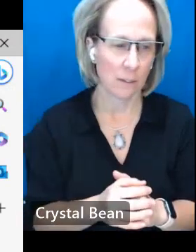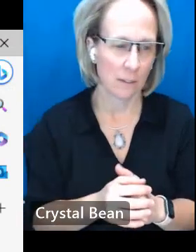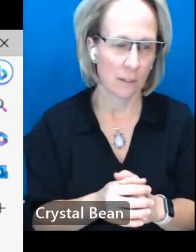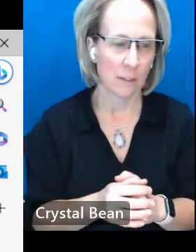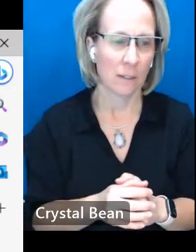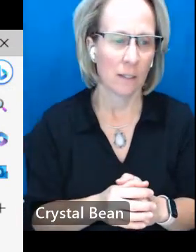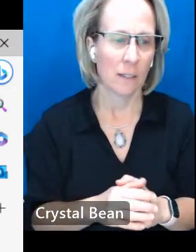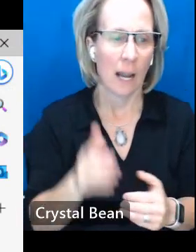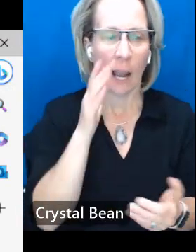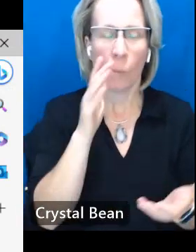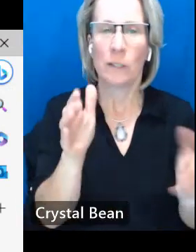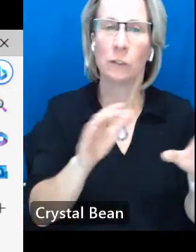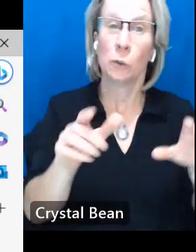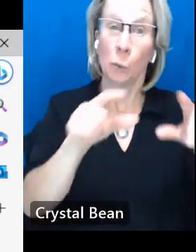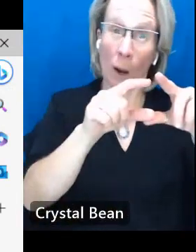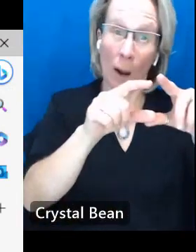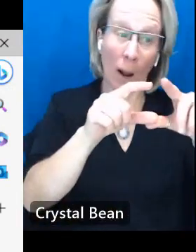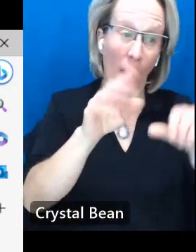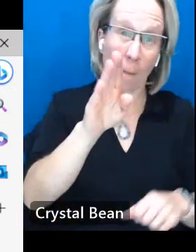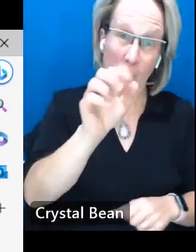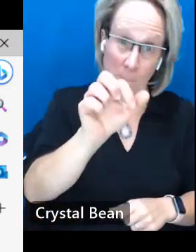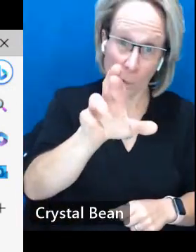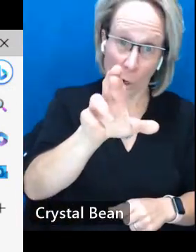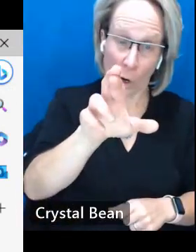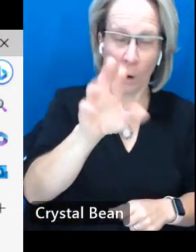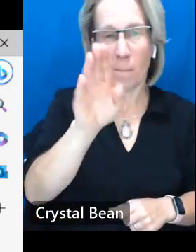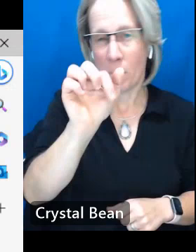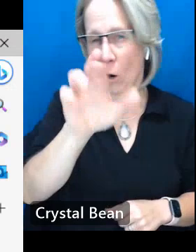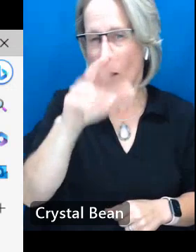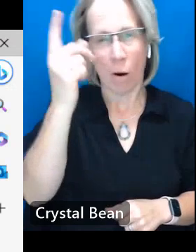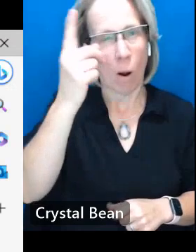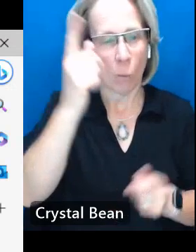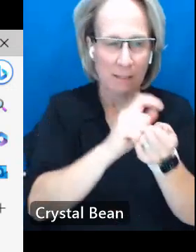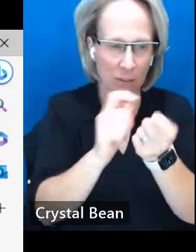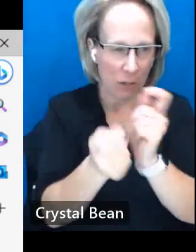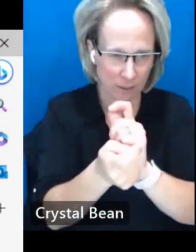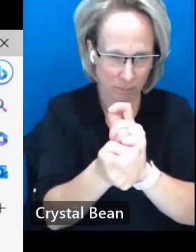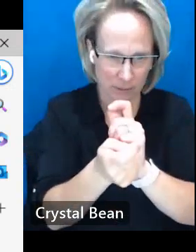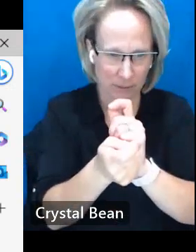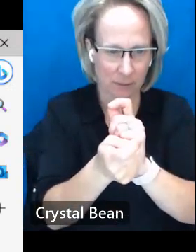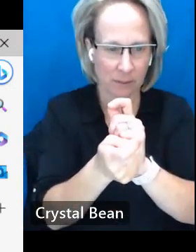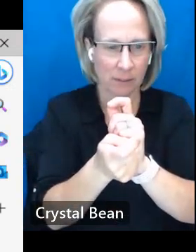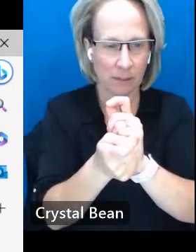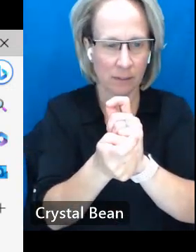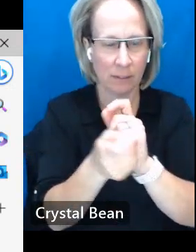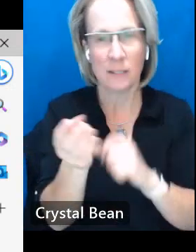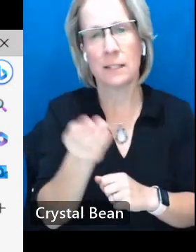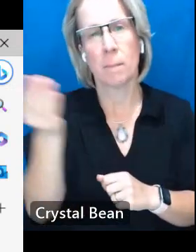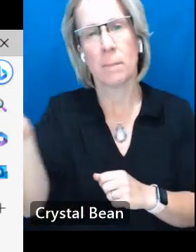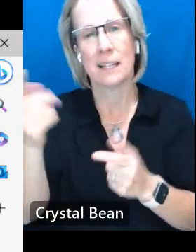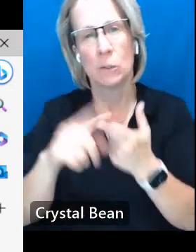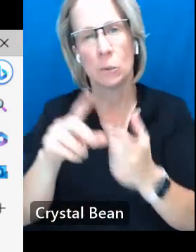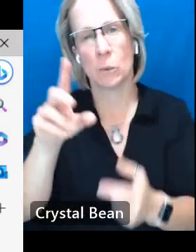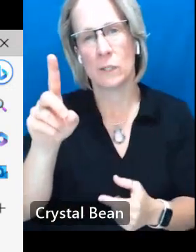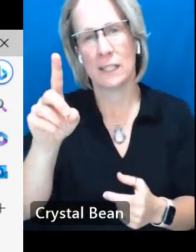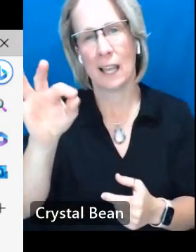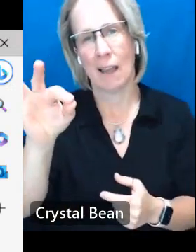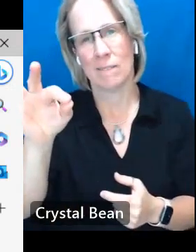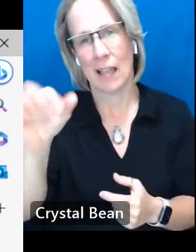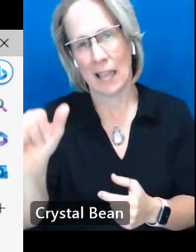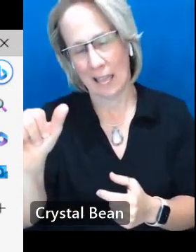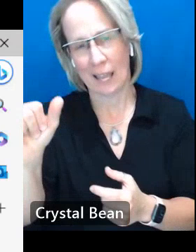be an adjustment, and it's a need to submit it to DFA for approval. So it's an entry type bar.